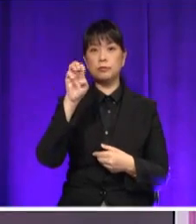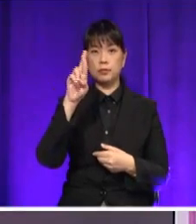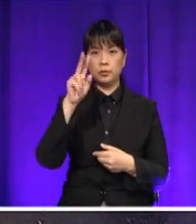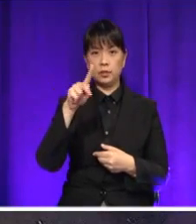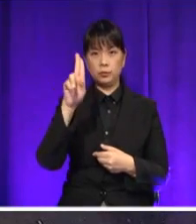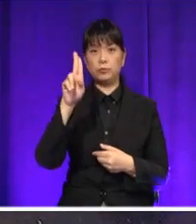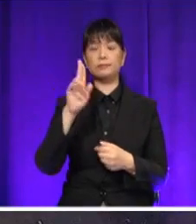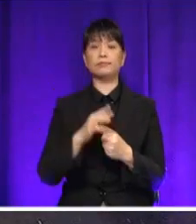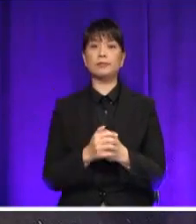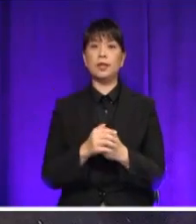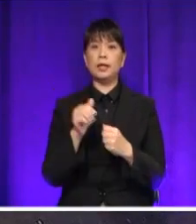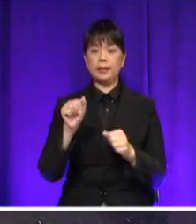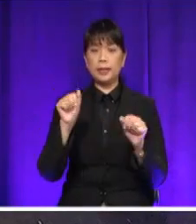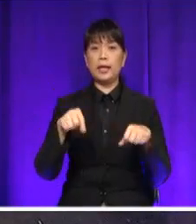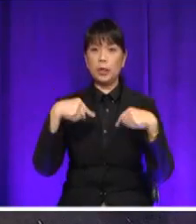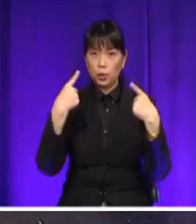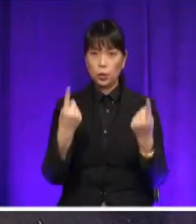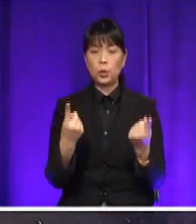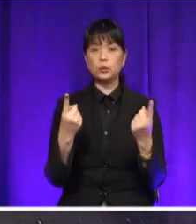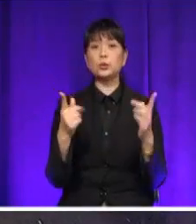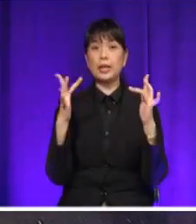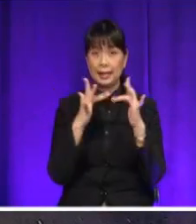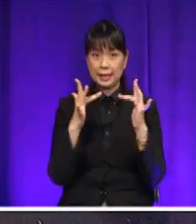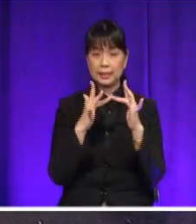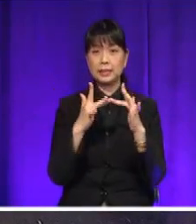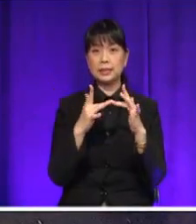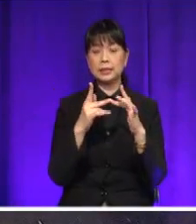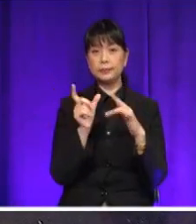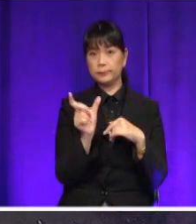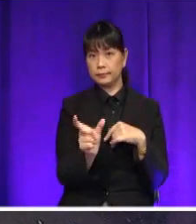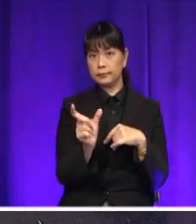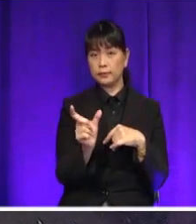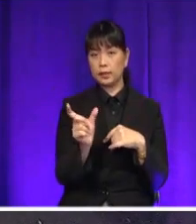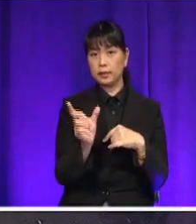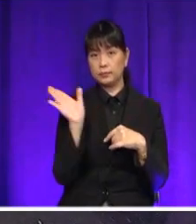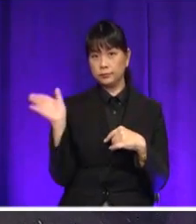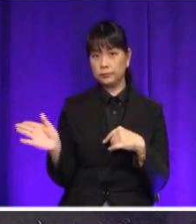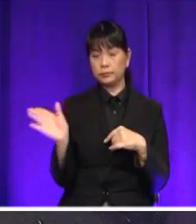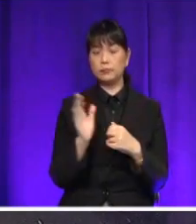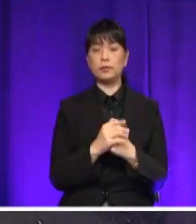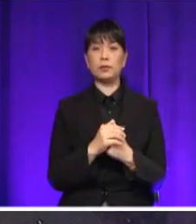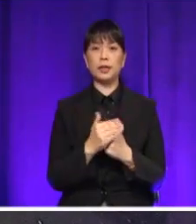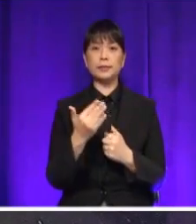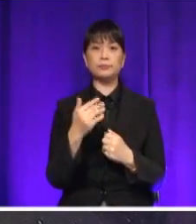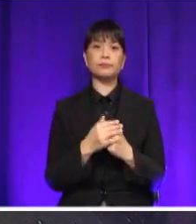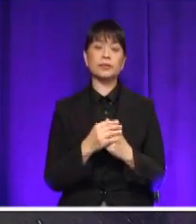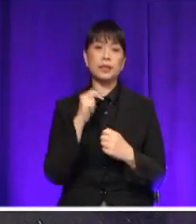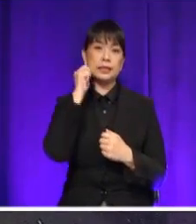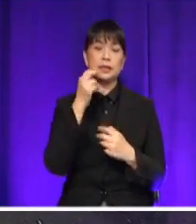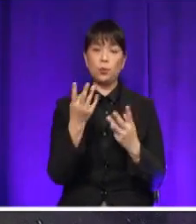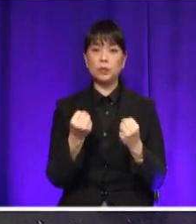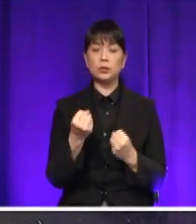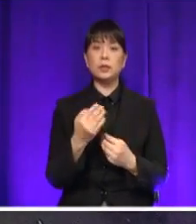Sumberku. You can go to the link on your screen, and I would like to thank Teacher Halimatul Sadiah, Ketua Panitia Bahasa Inggeris